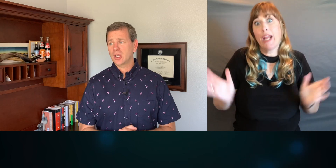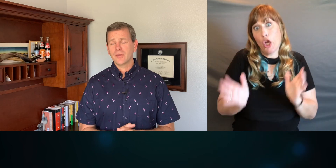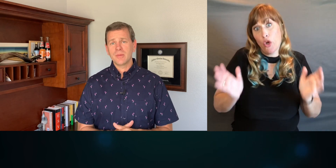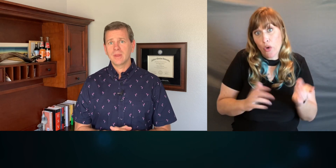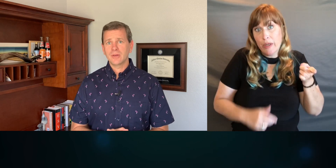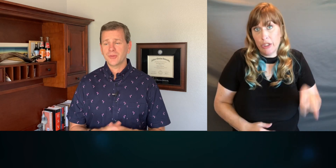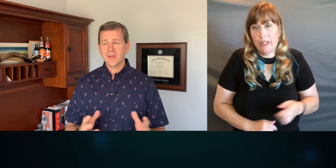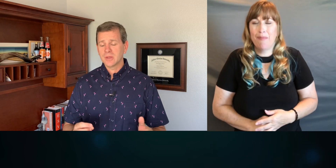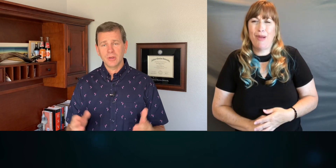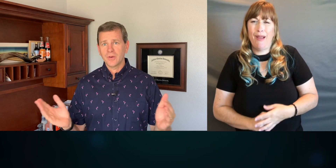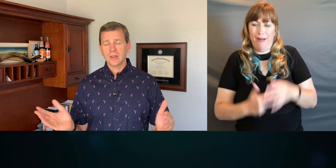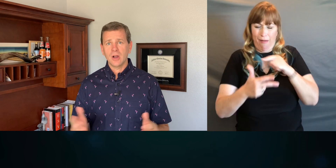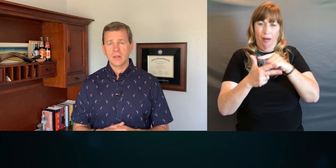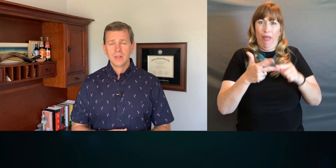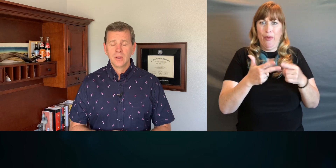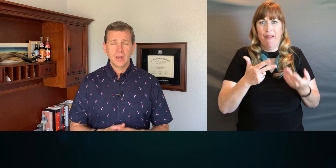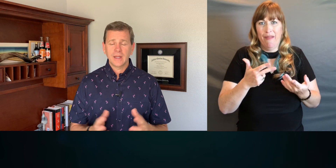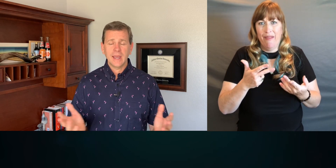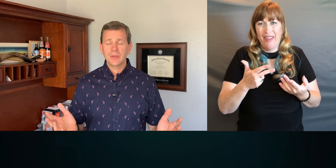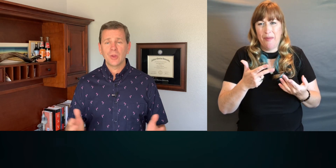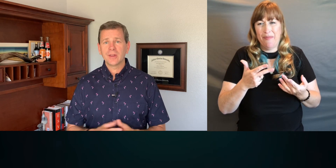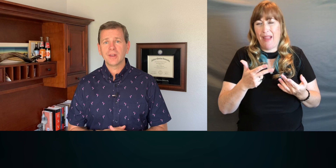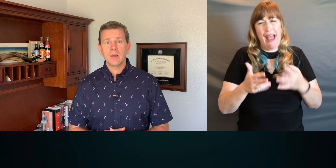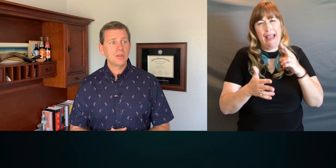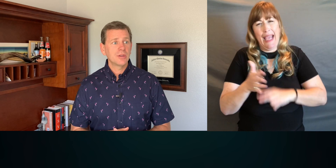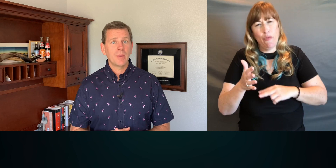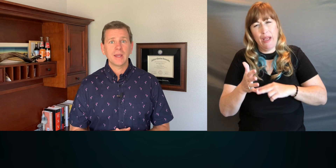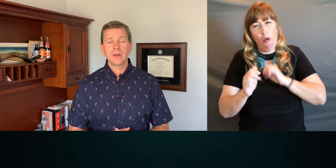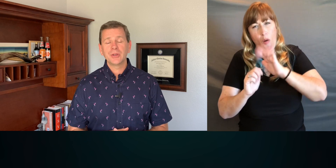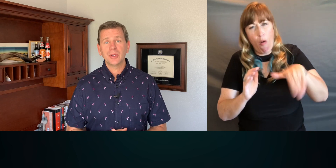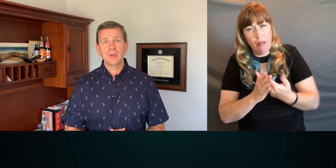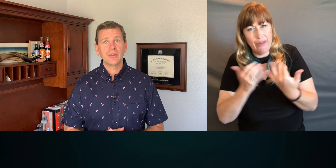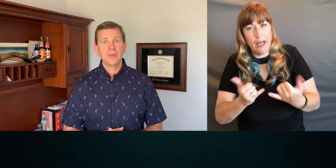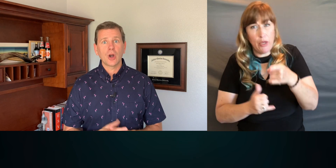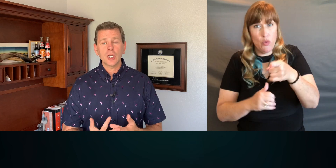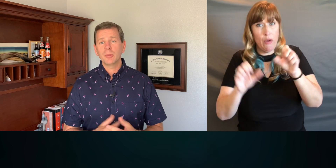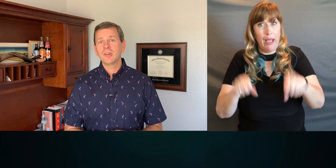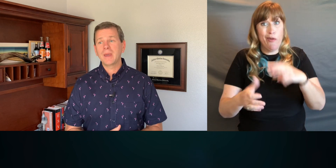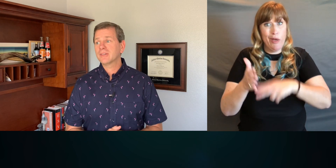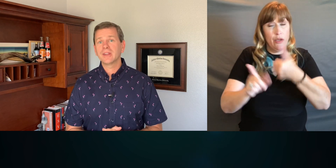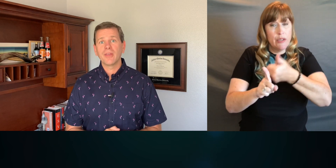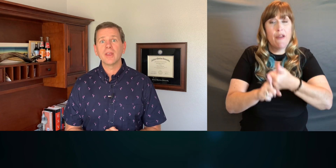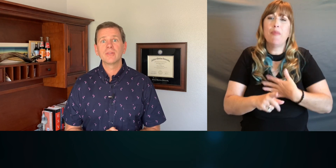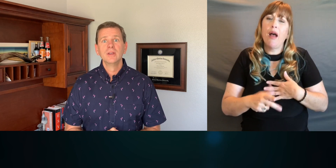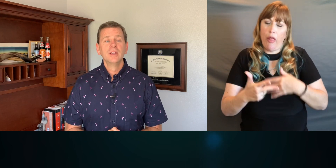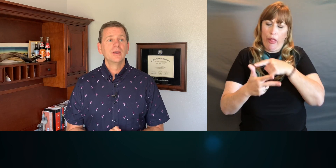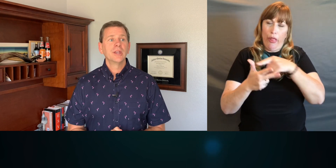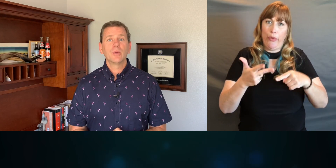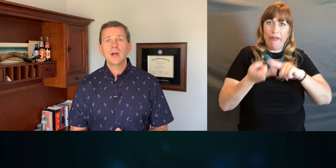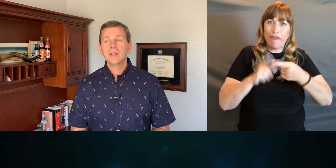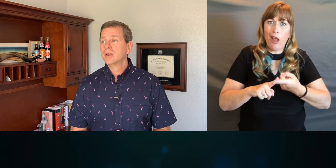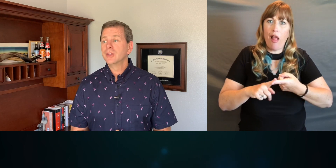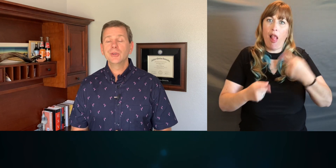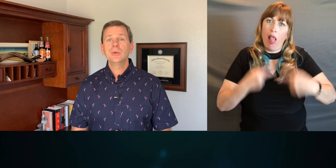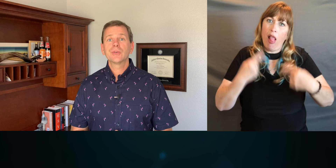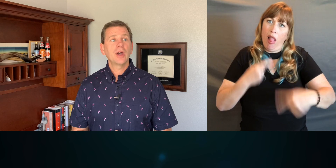message, all of them, there's three of them, the book's very long, and I can't read the whole thing today, but you can go back and read it on your own. Their argument is basically this. You know